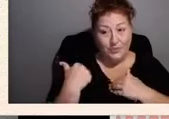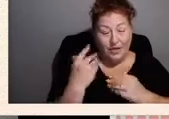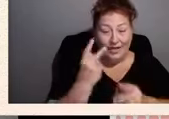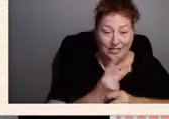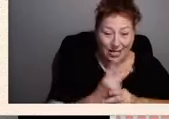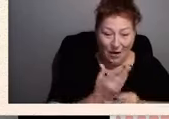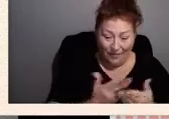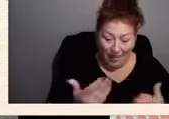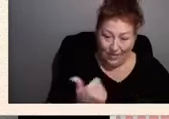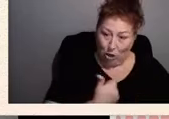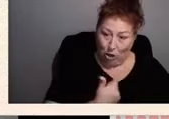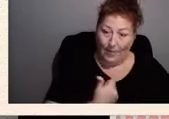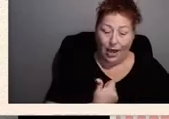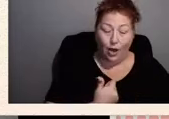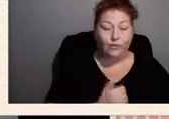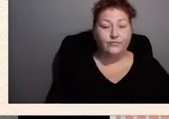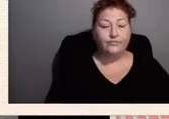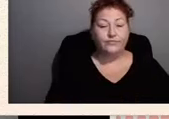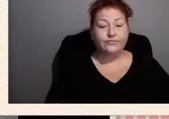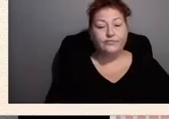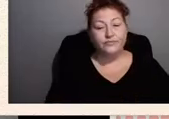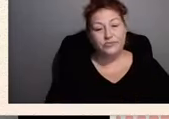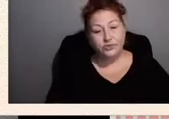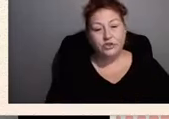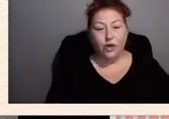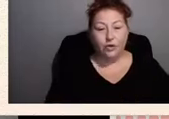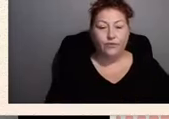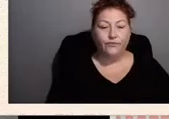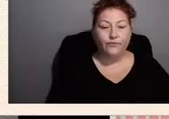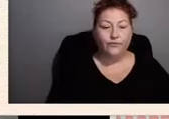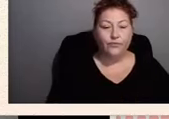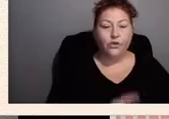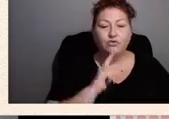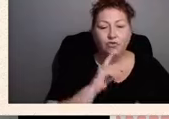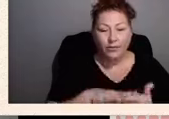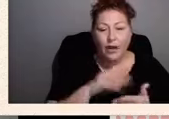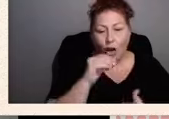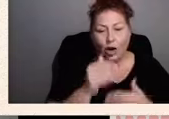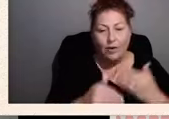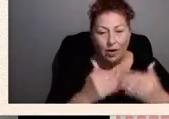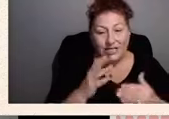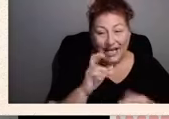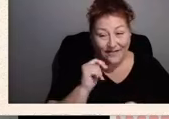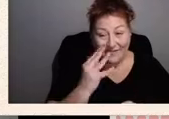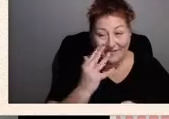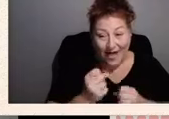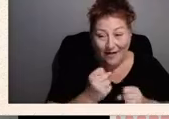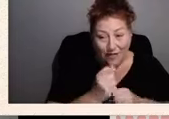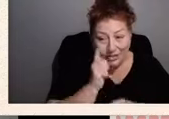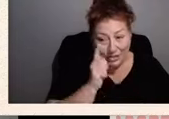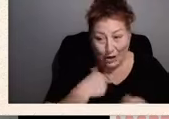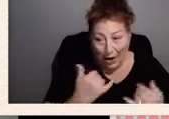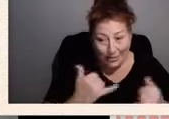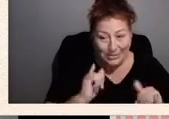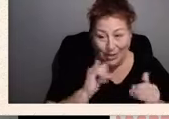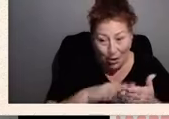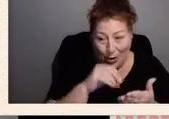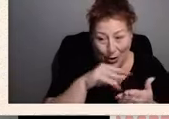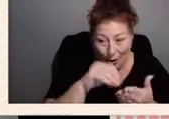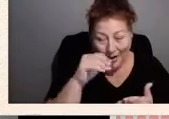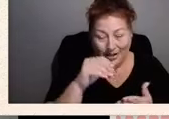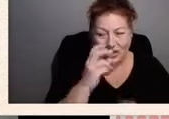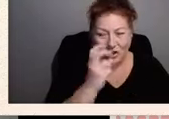own. So it's been a learning process. Even 5 years later, it's hard to set